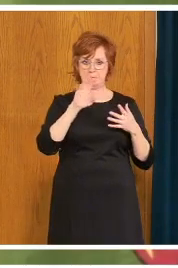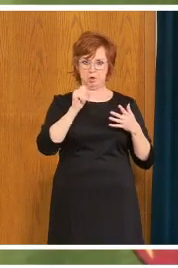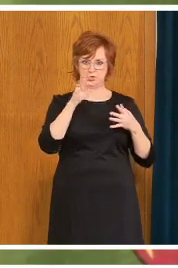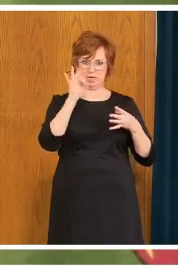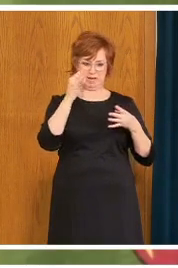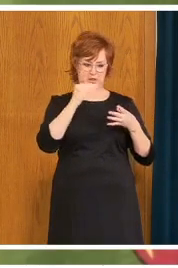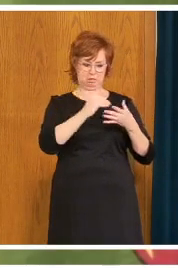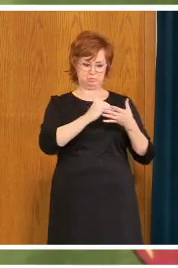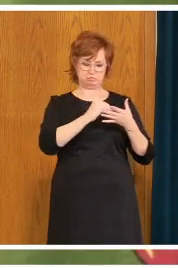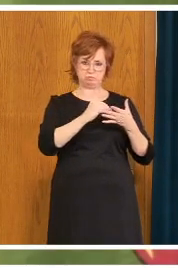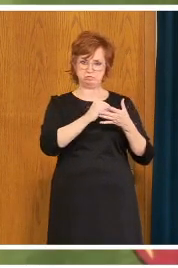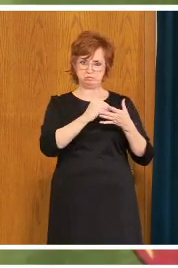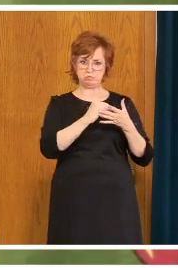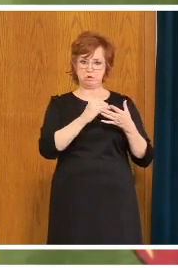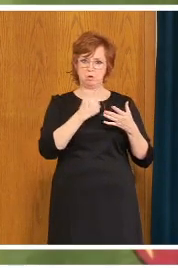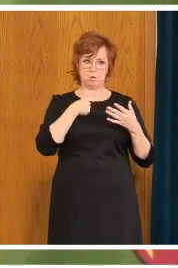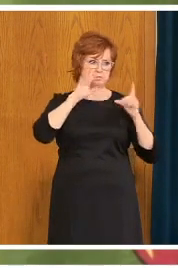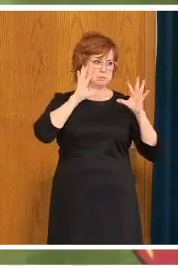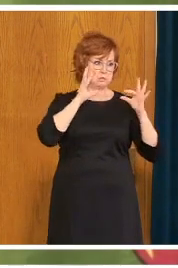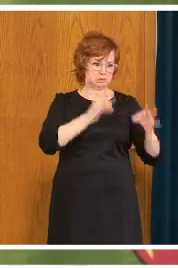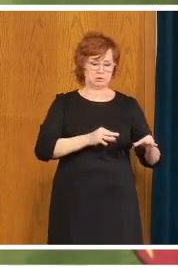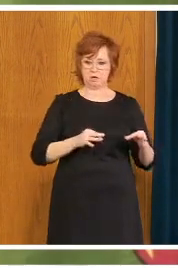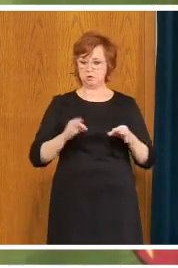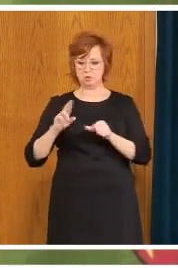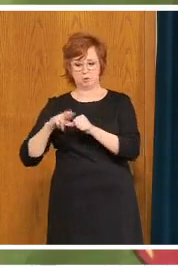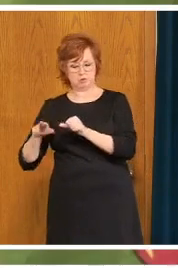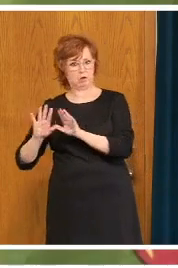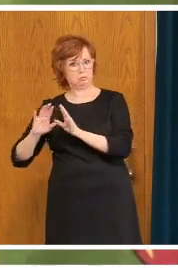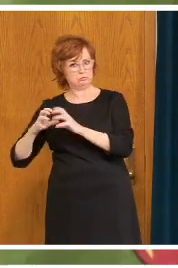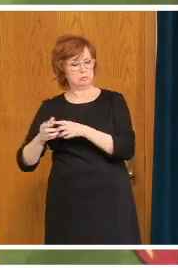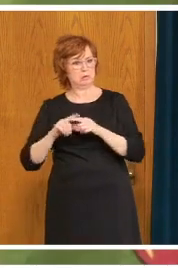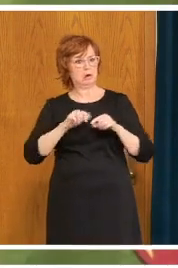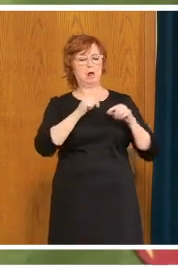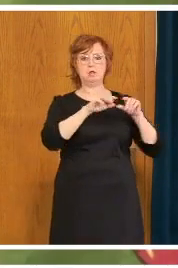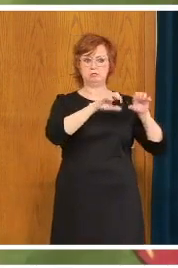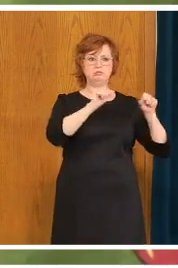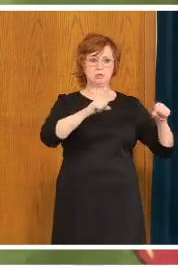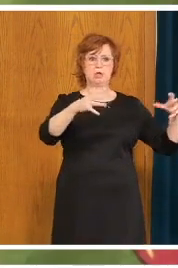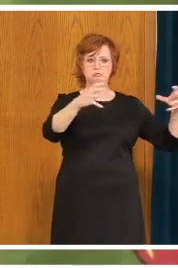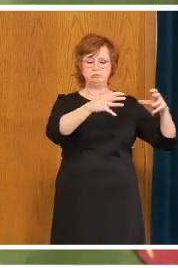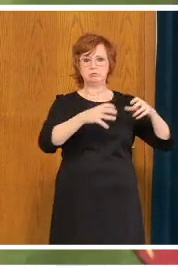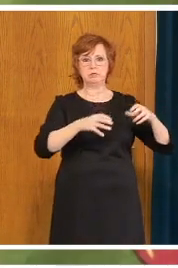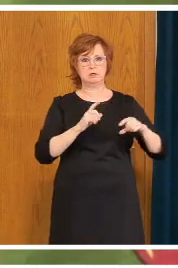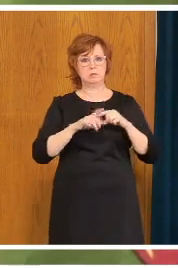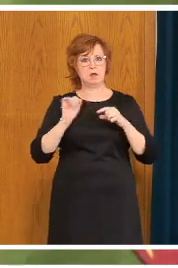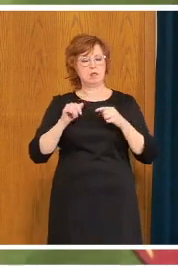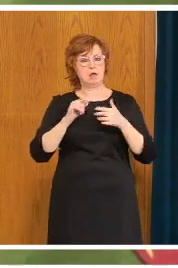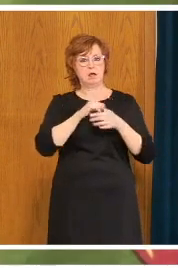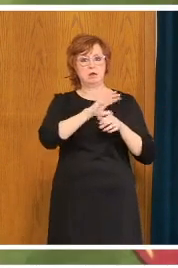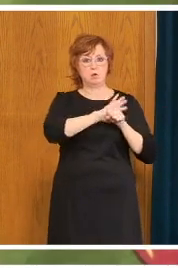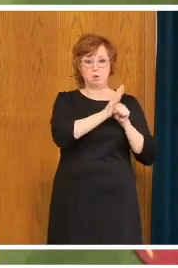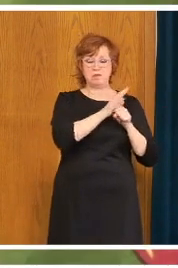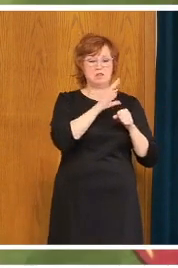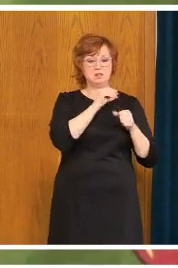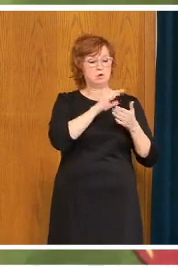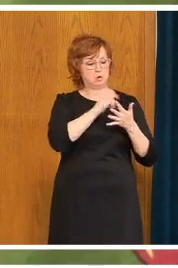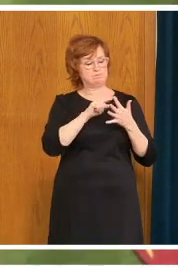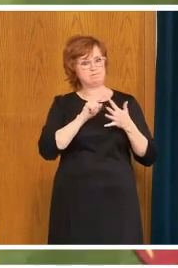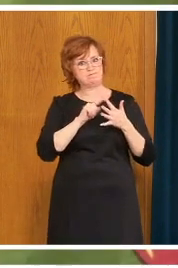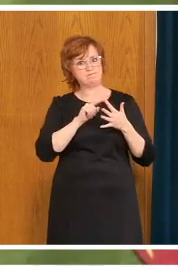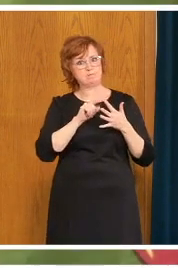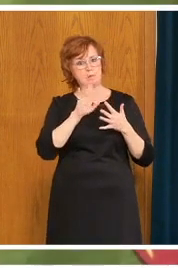we were confident with the compliance in that. The variant throws everybody in the country and around the world a bit of a curveball.